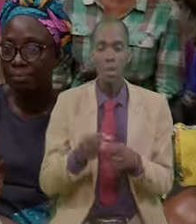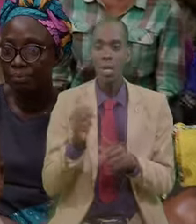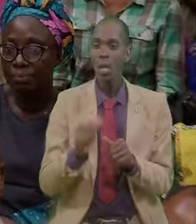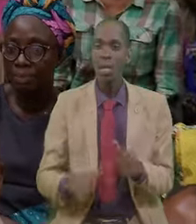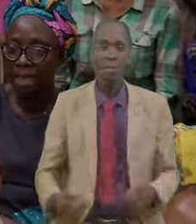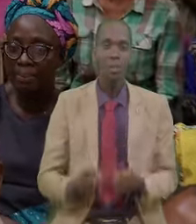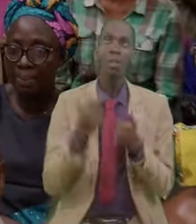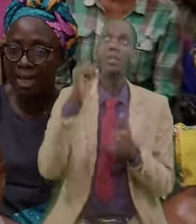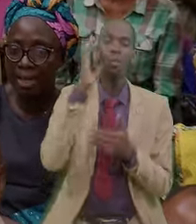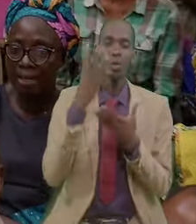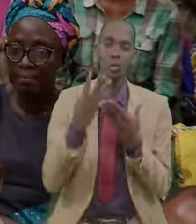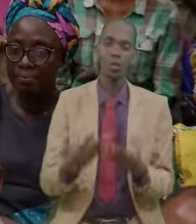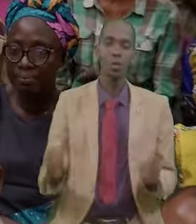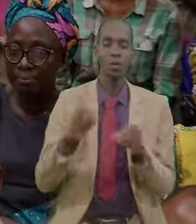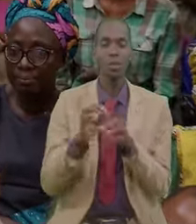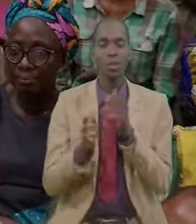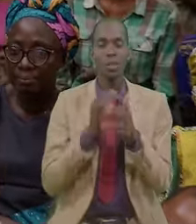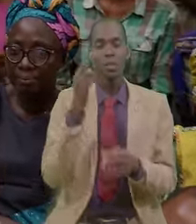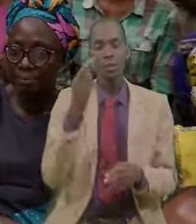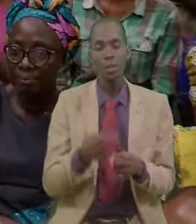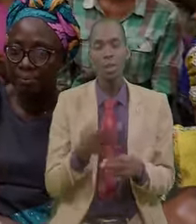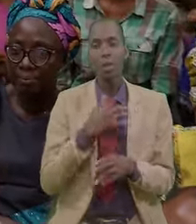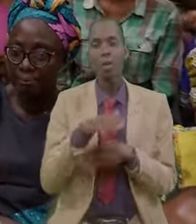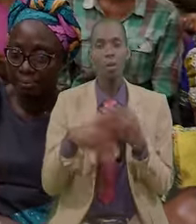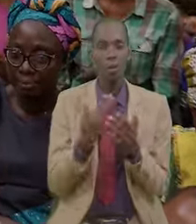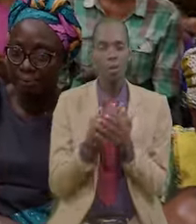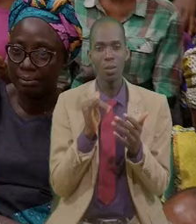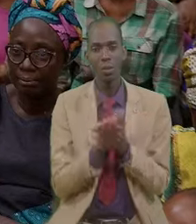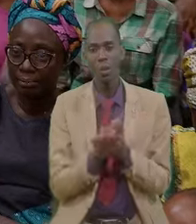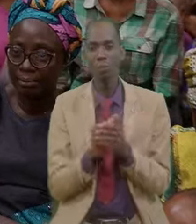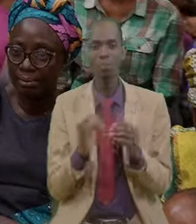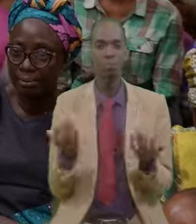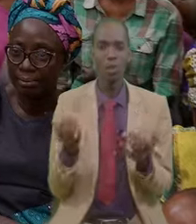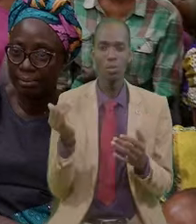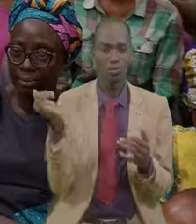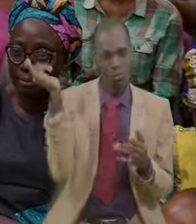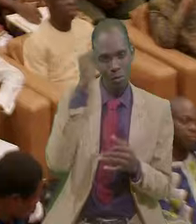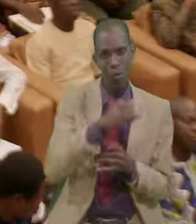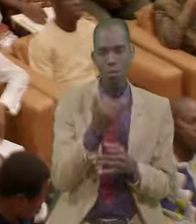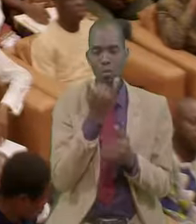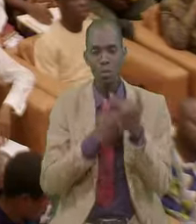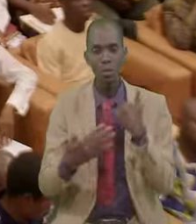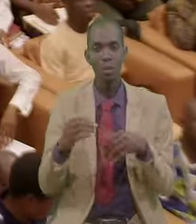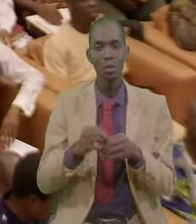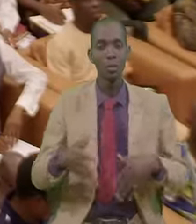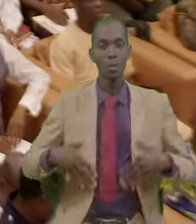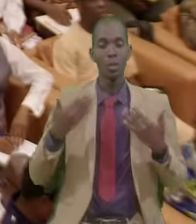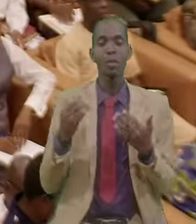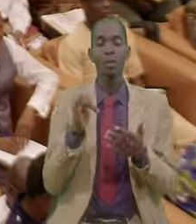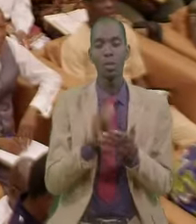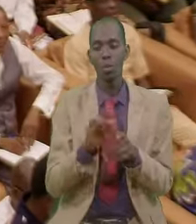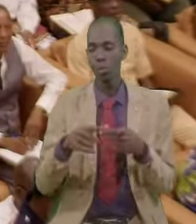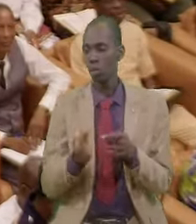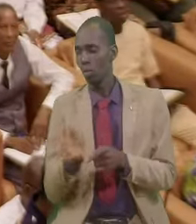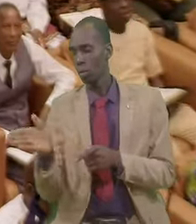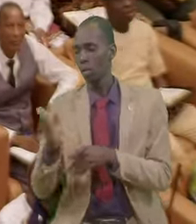will solve. And all those naughty things in your life, you want to go this way and they double cross you and they